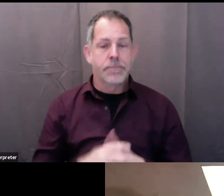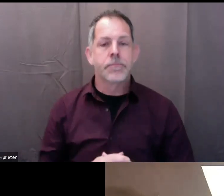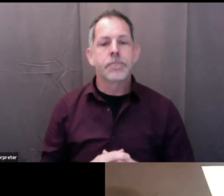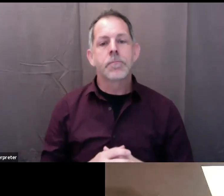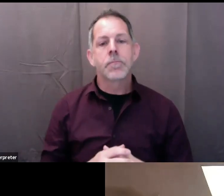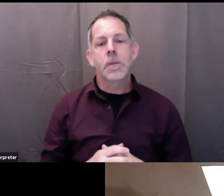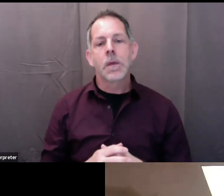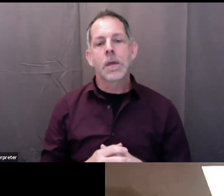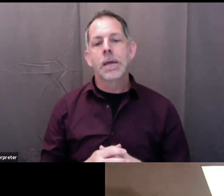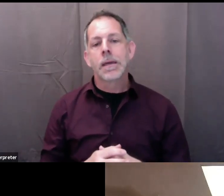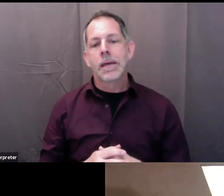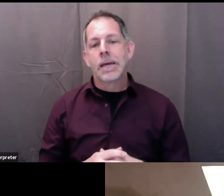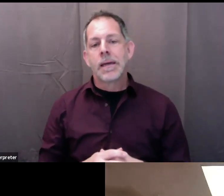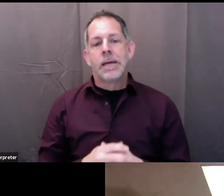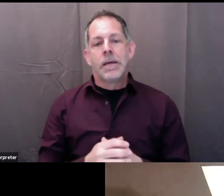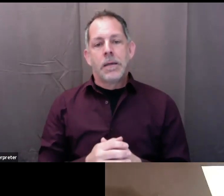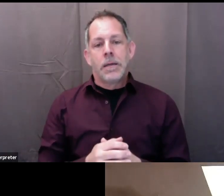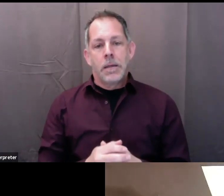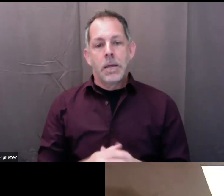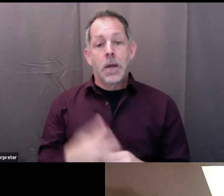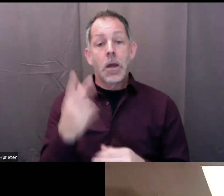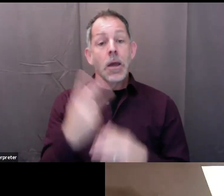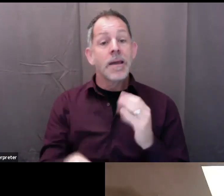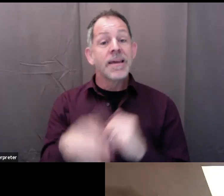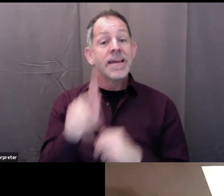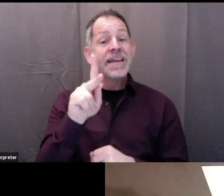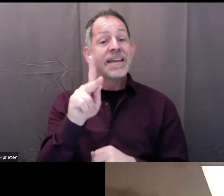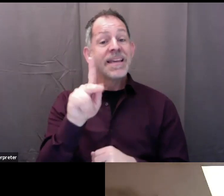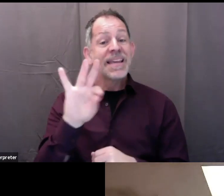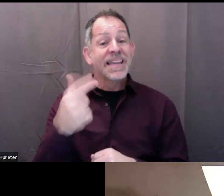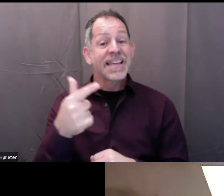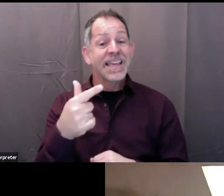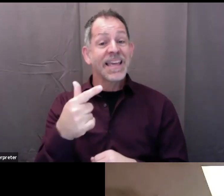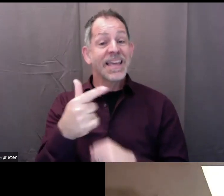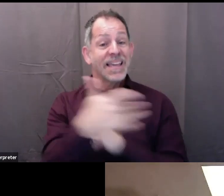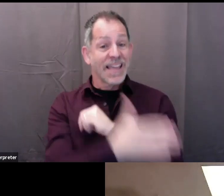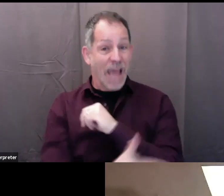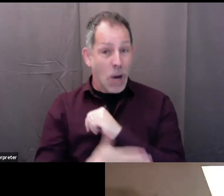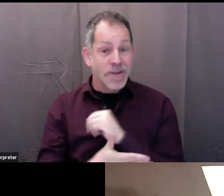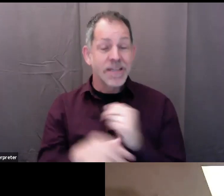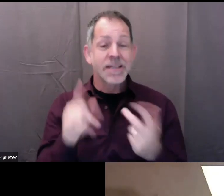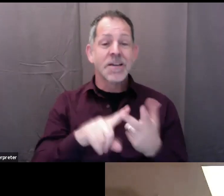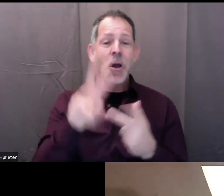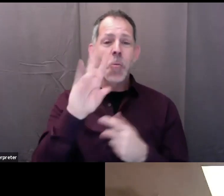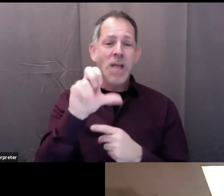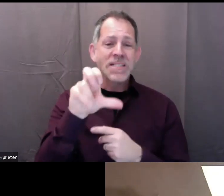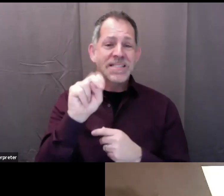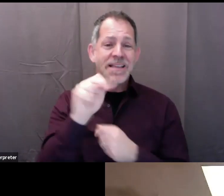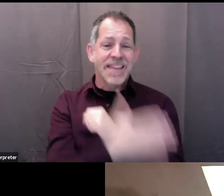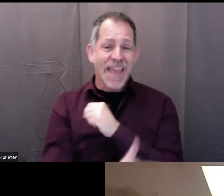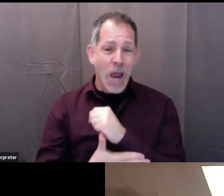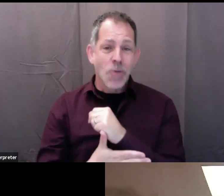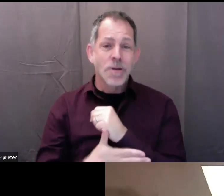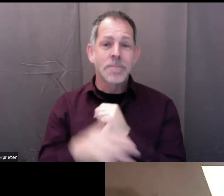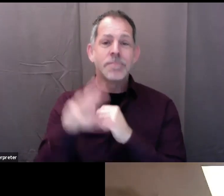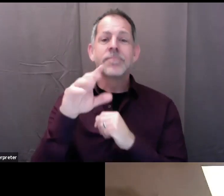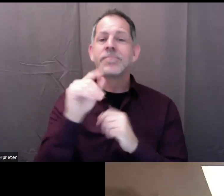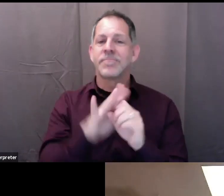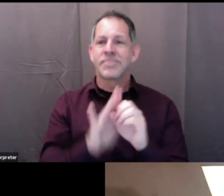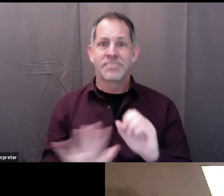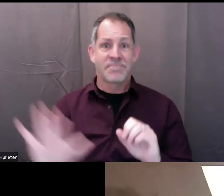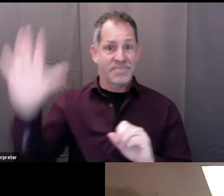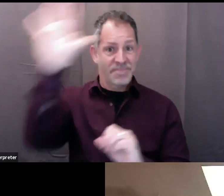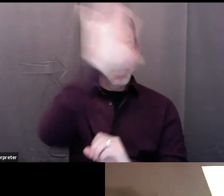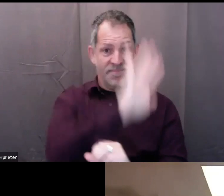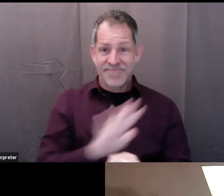King, Skagit, and Whatcom counties, our numbers have not stabilized enough. In fact, they've trended up slightly.